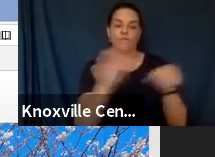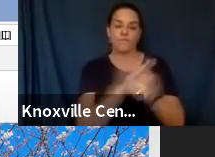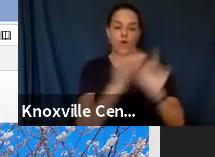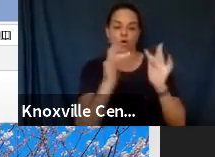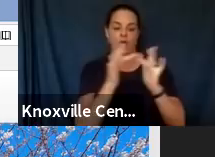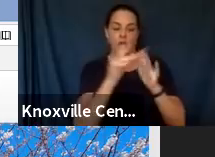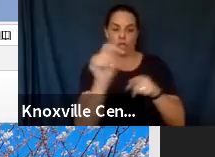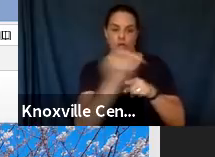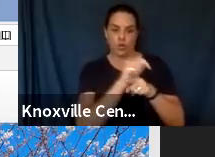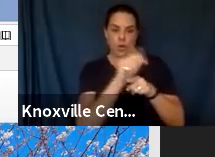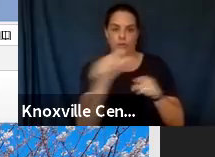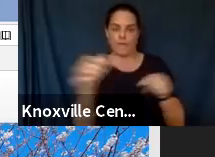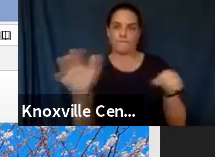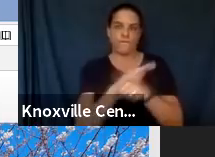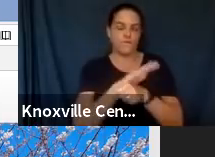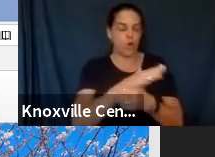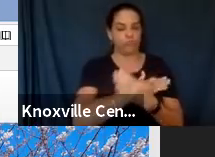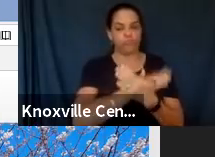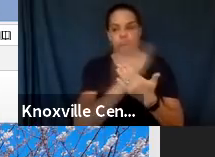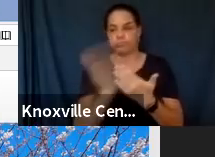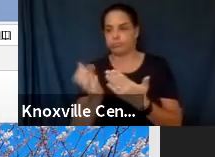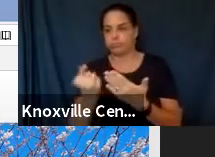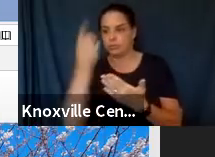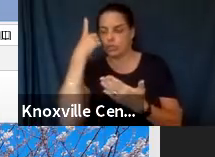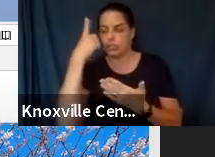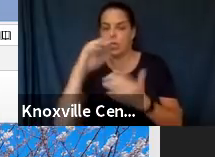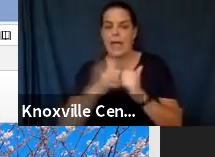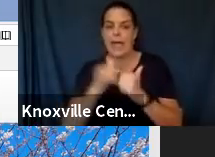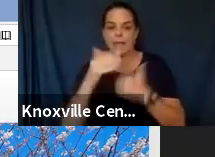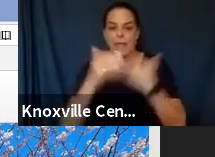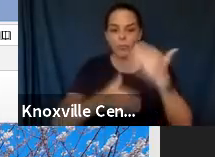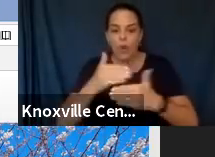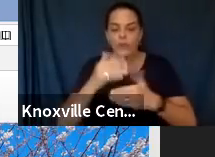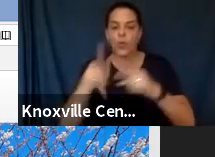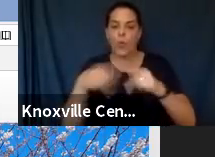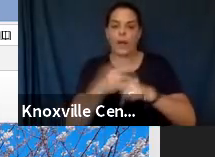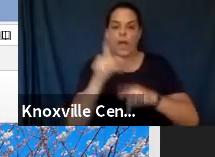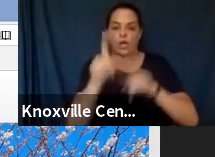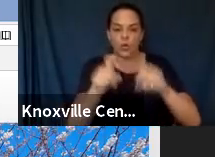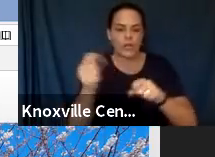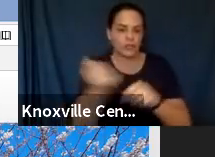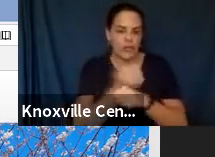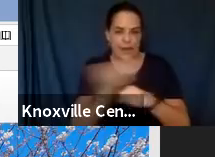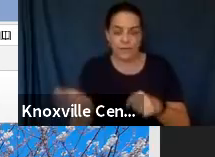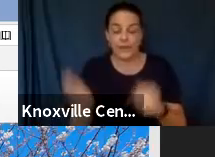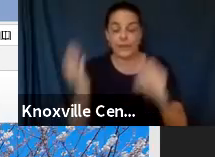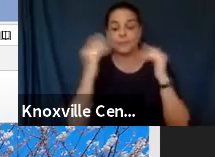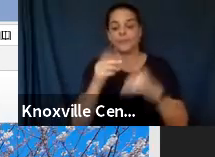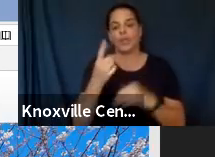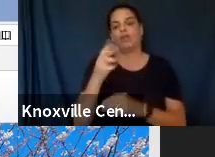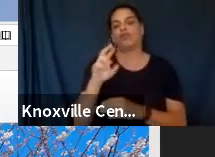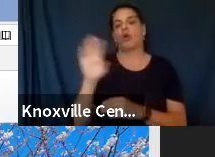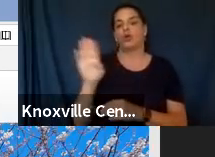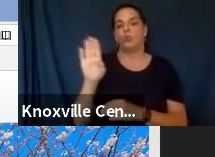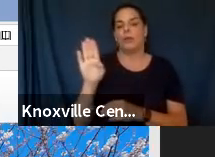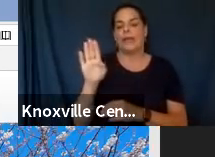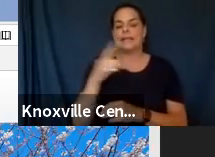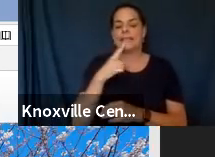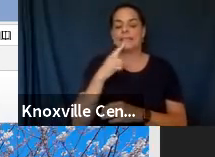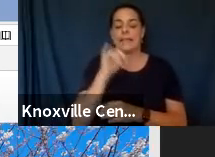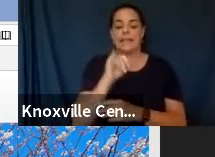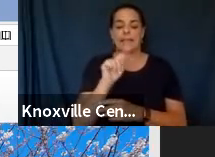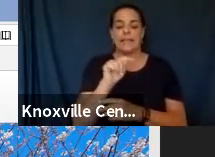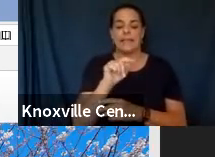have a full scope of understanding of what the process looks like and the questions and that type of thing. And in the tiered